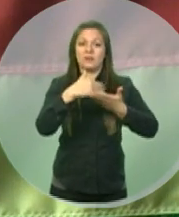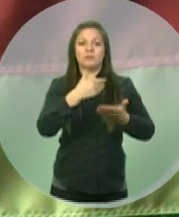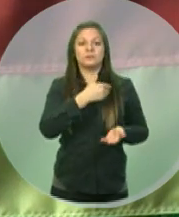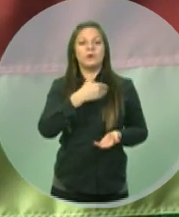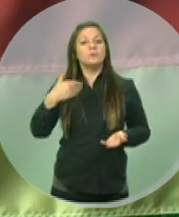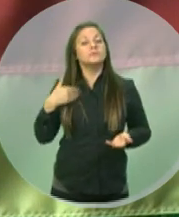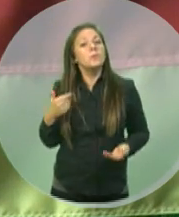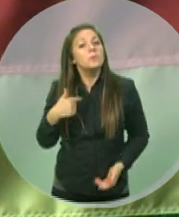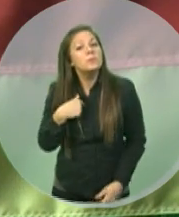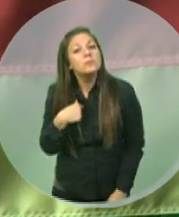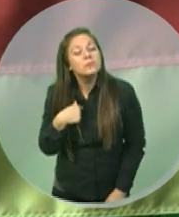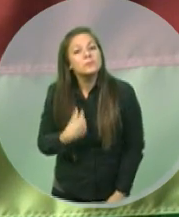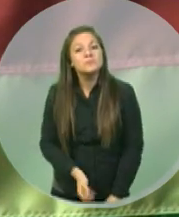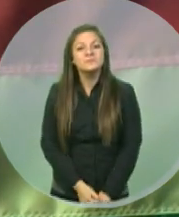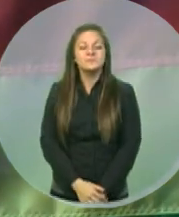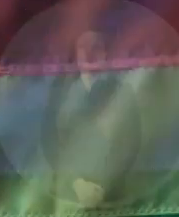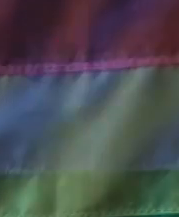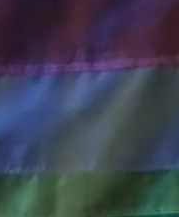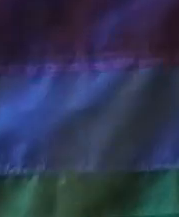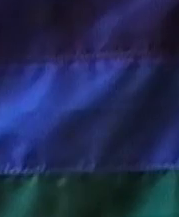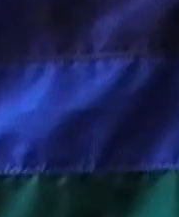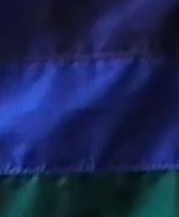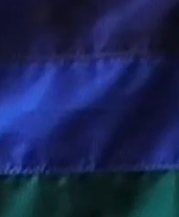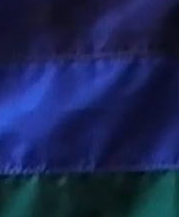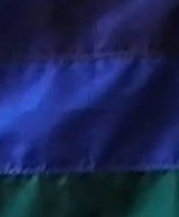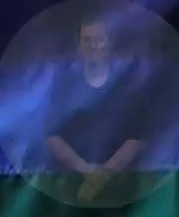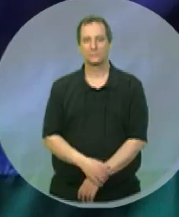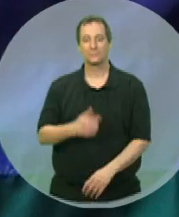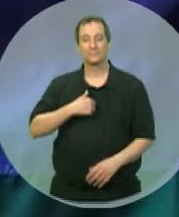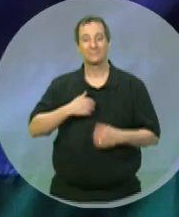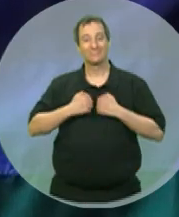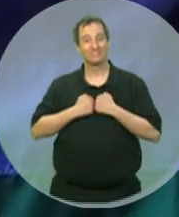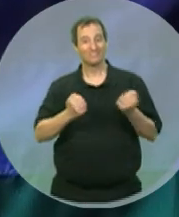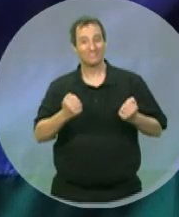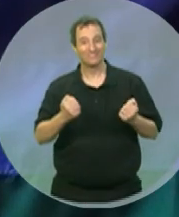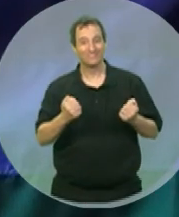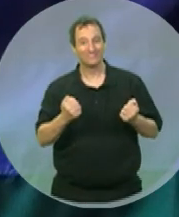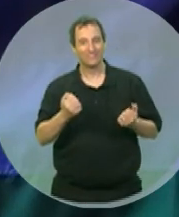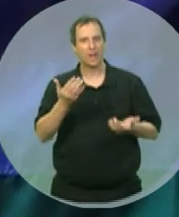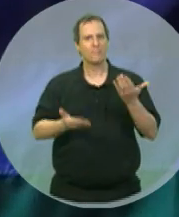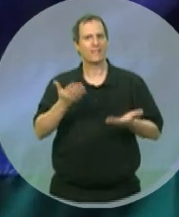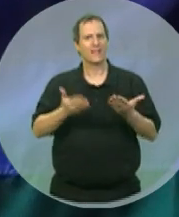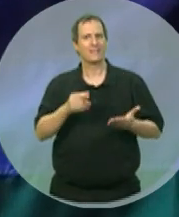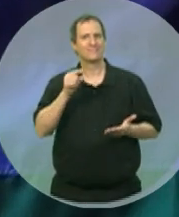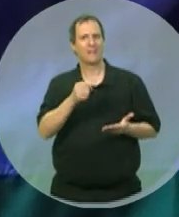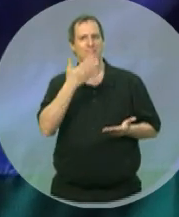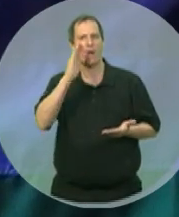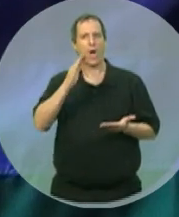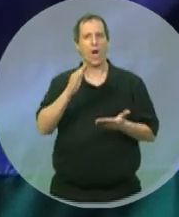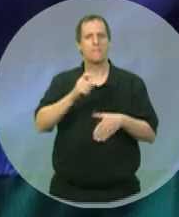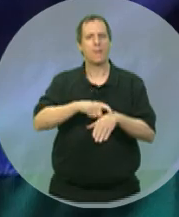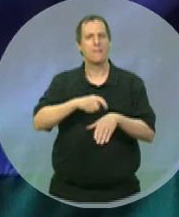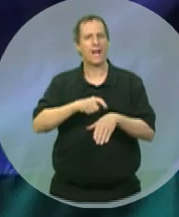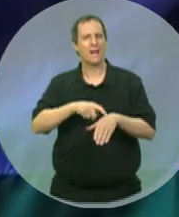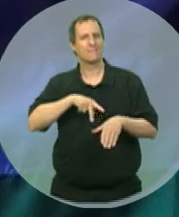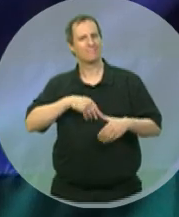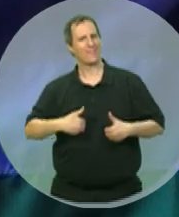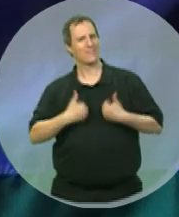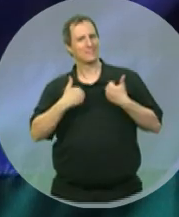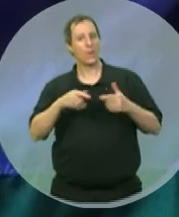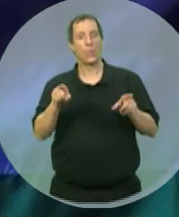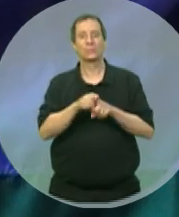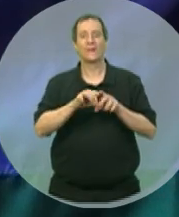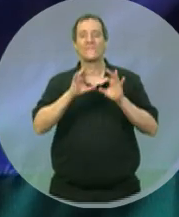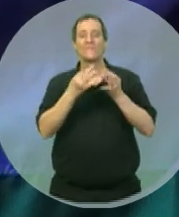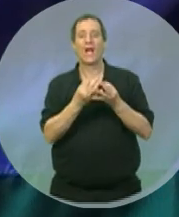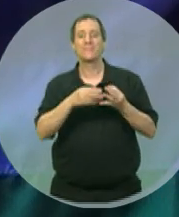So I was lucky in that sense. I think I came out at probably the best time in my life, or in my family's